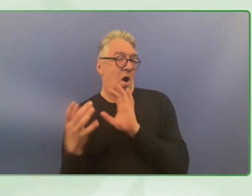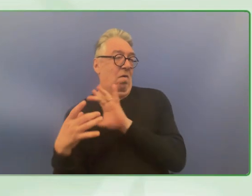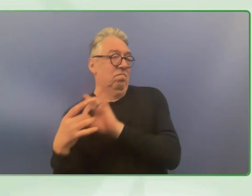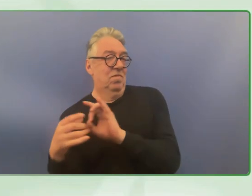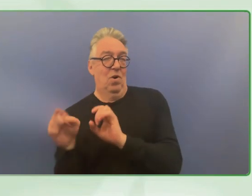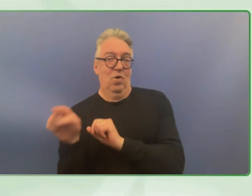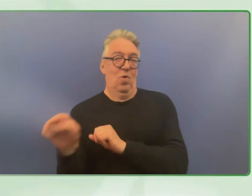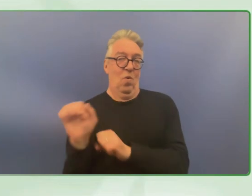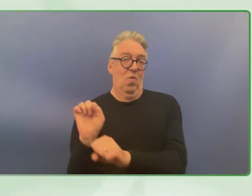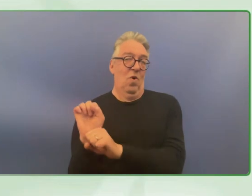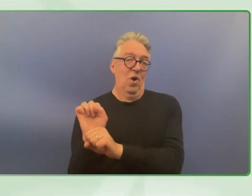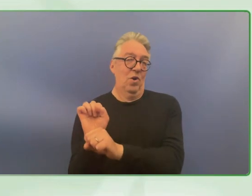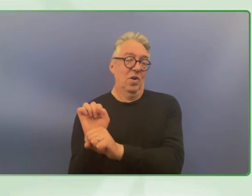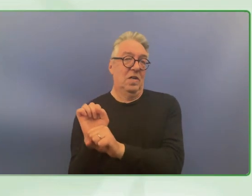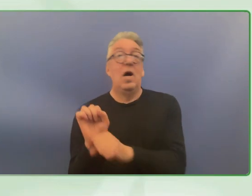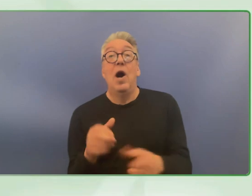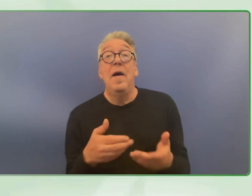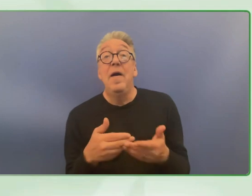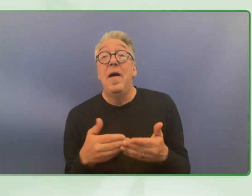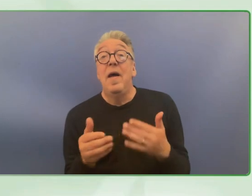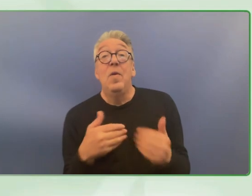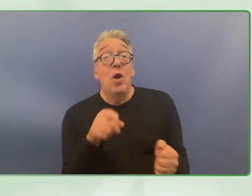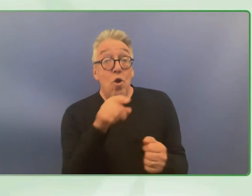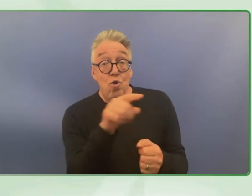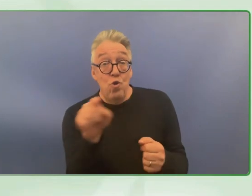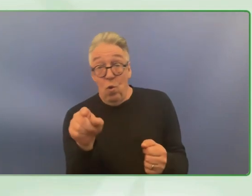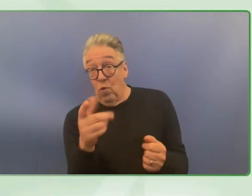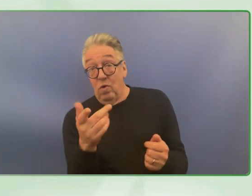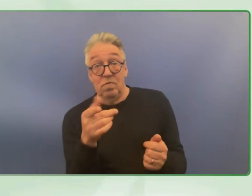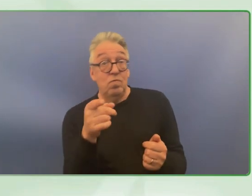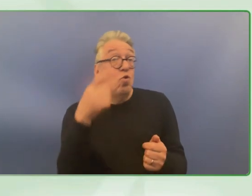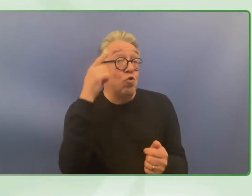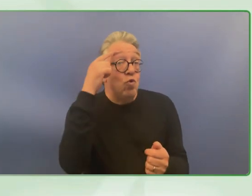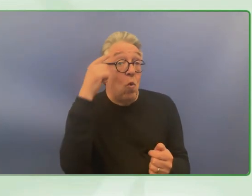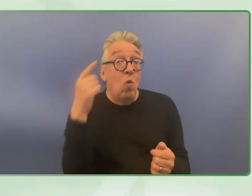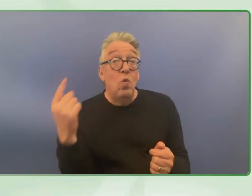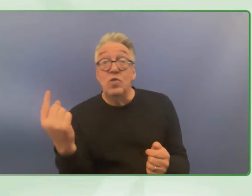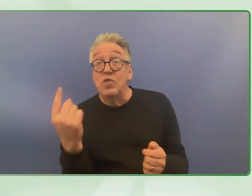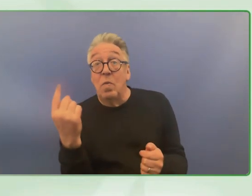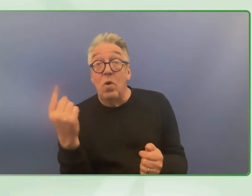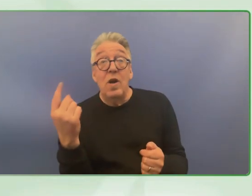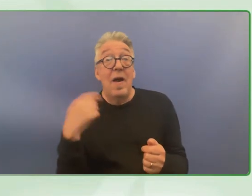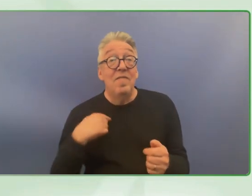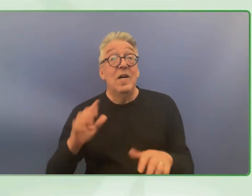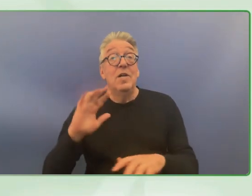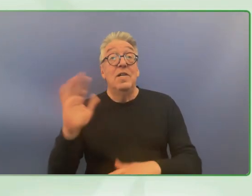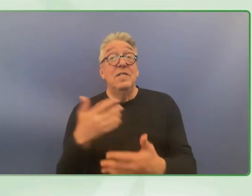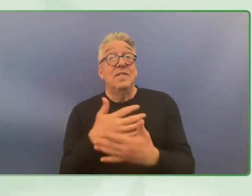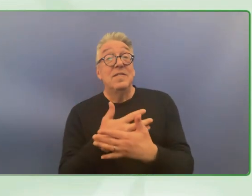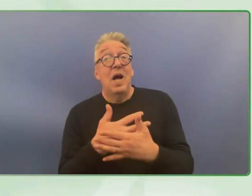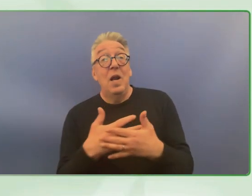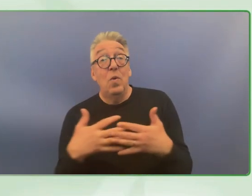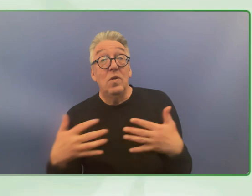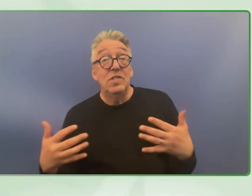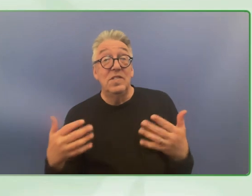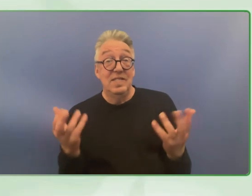Again, guys, if you are out there sitting there and you know someone who has a sign language at their fingertips